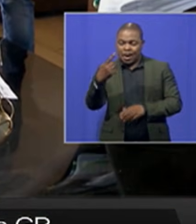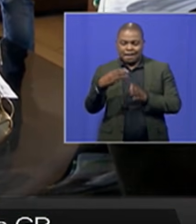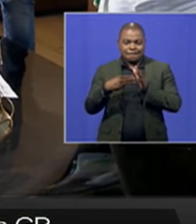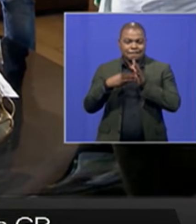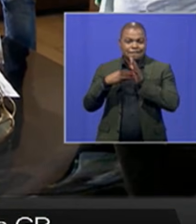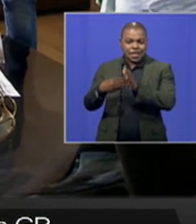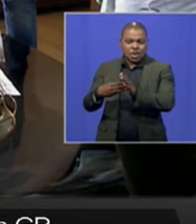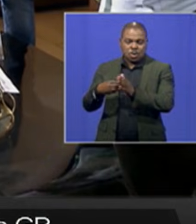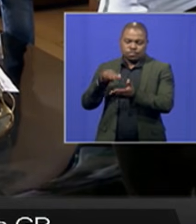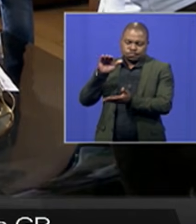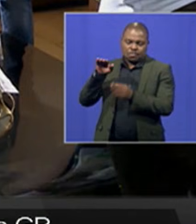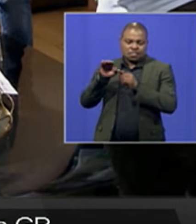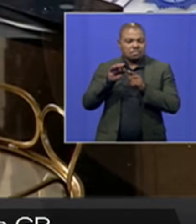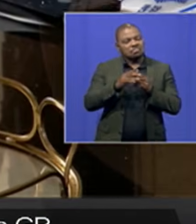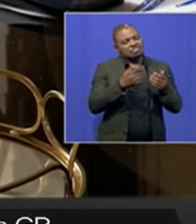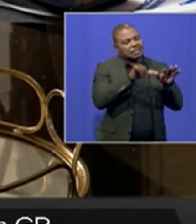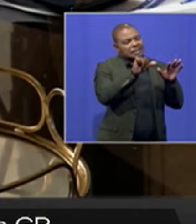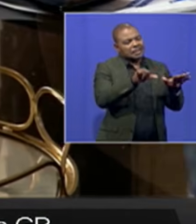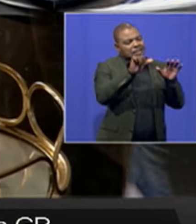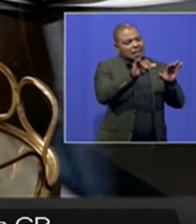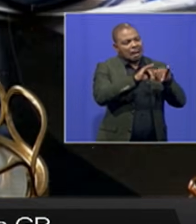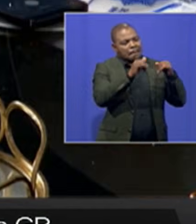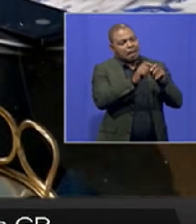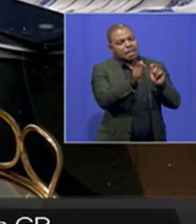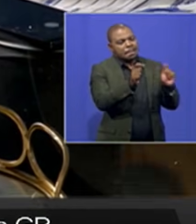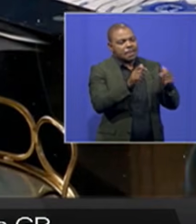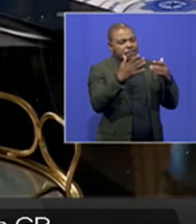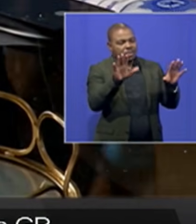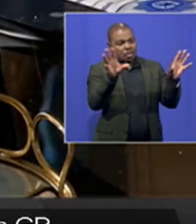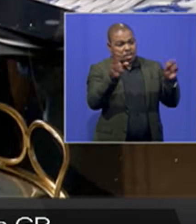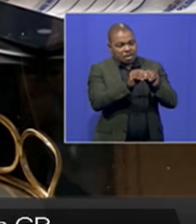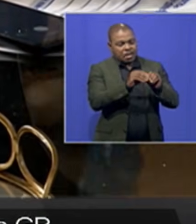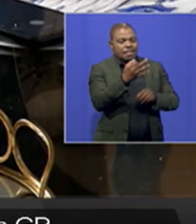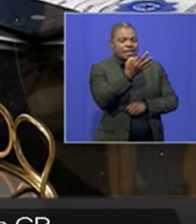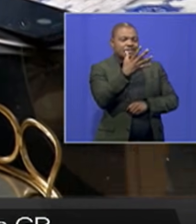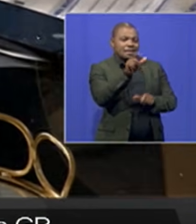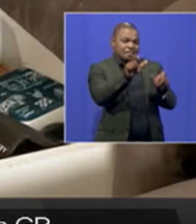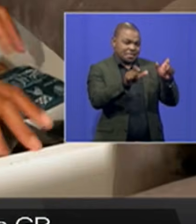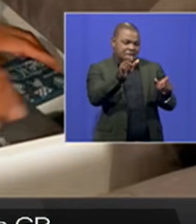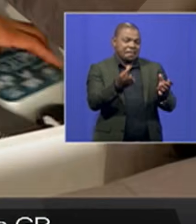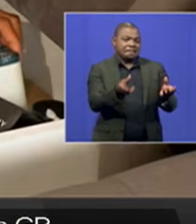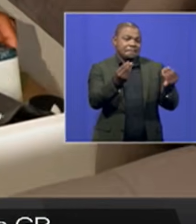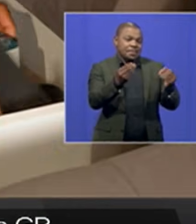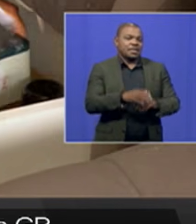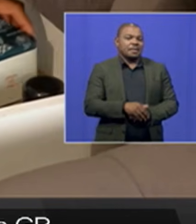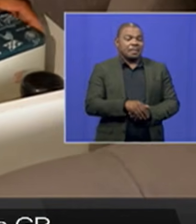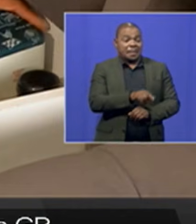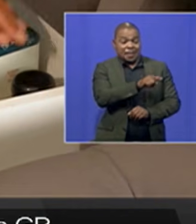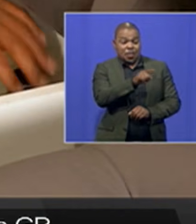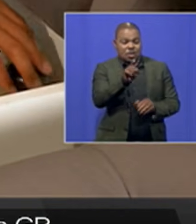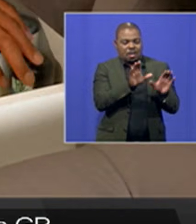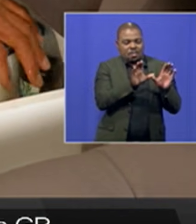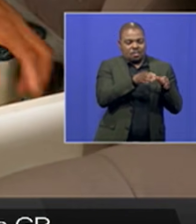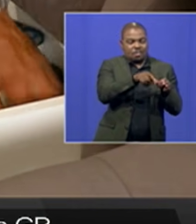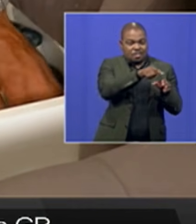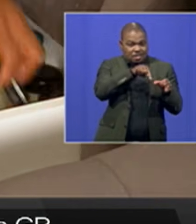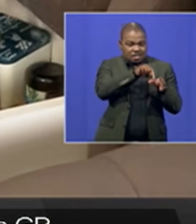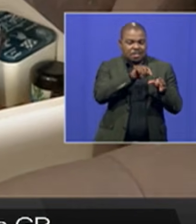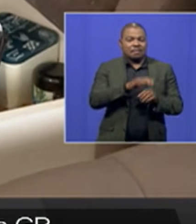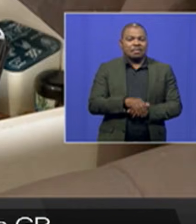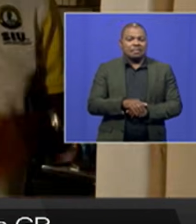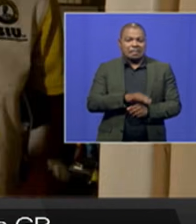abetswe dikhampani tse 16 le batho ba 35 ba ho tlalewang ene le karolo ya mokgatlo.